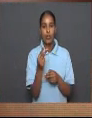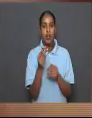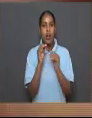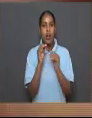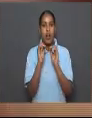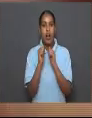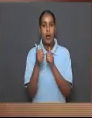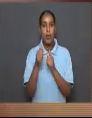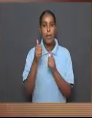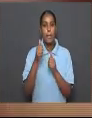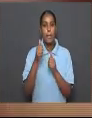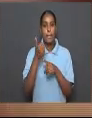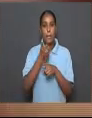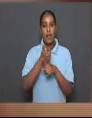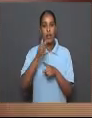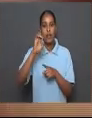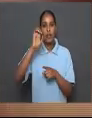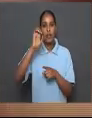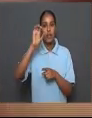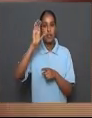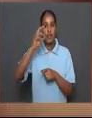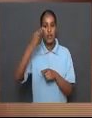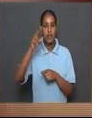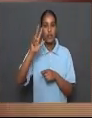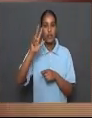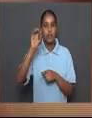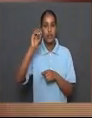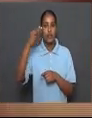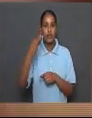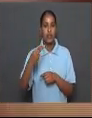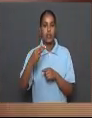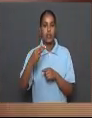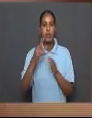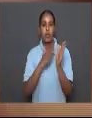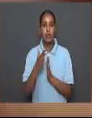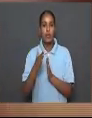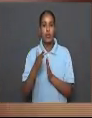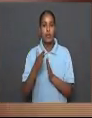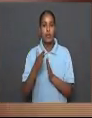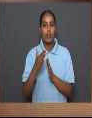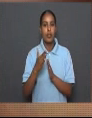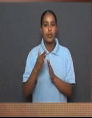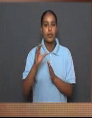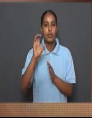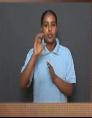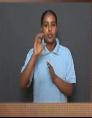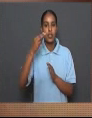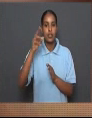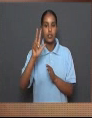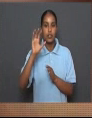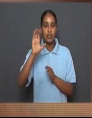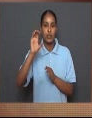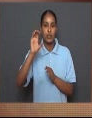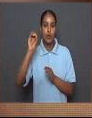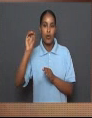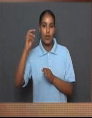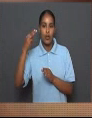how methyl ethanoate is prepared from methanol